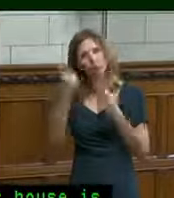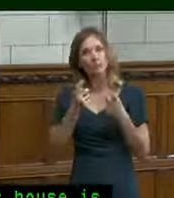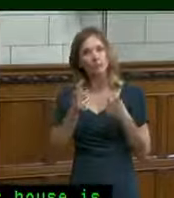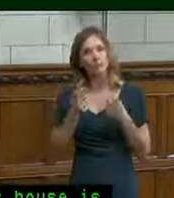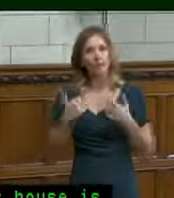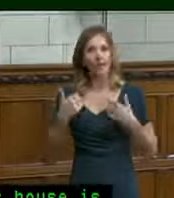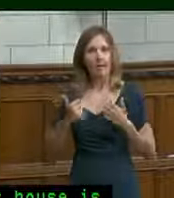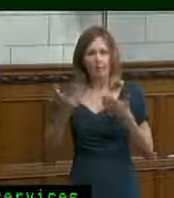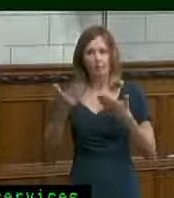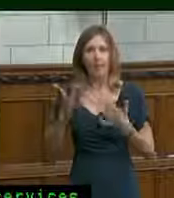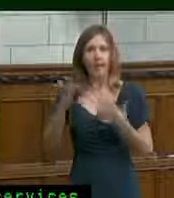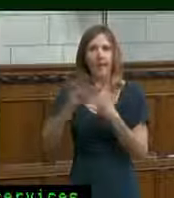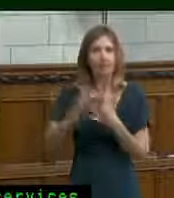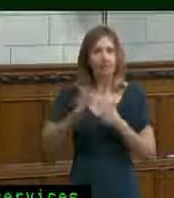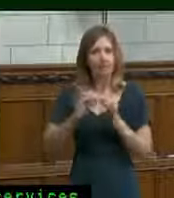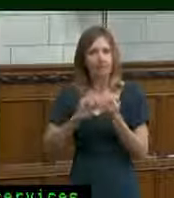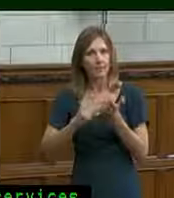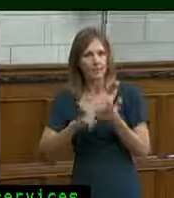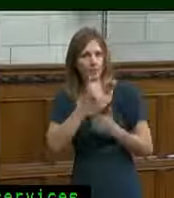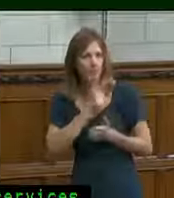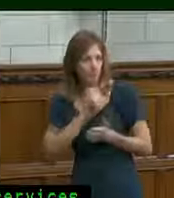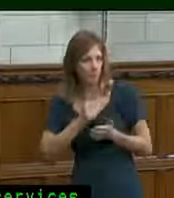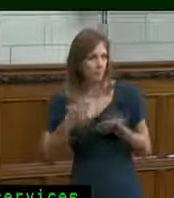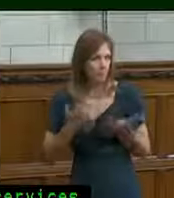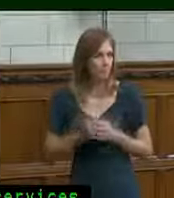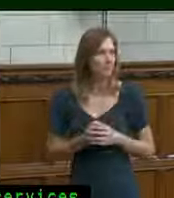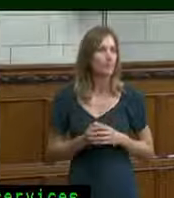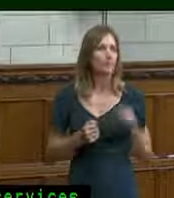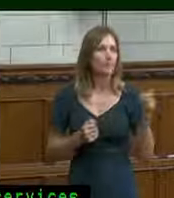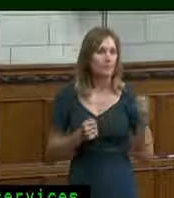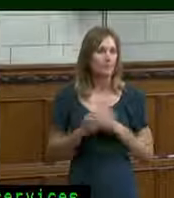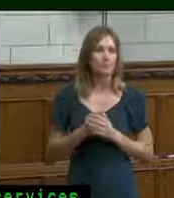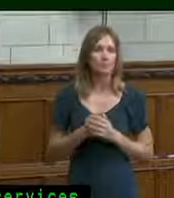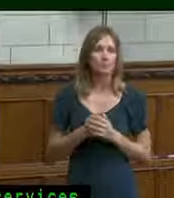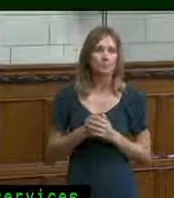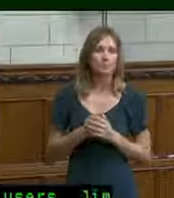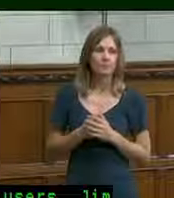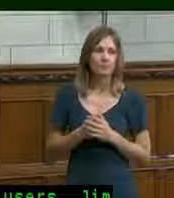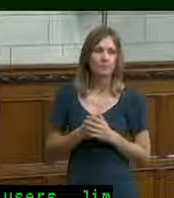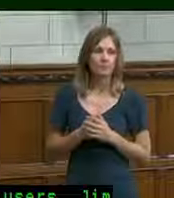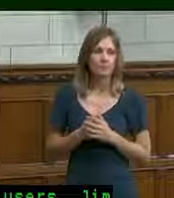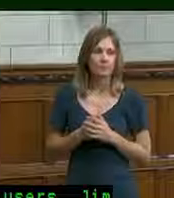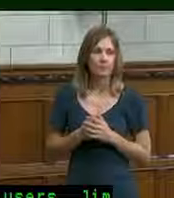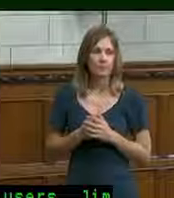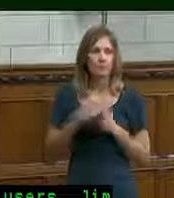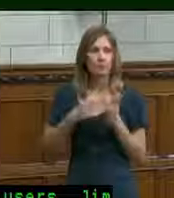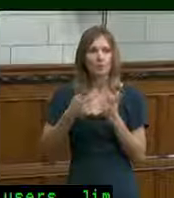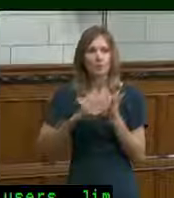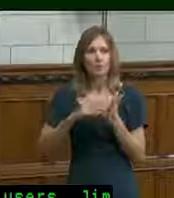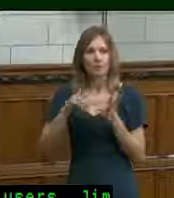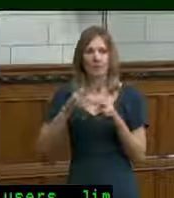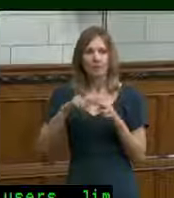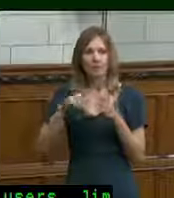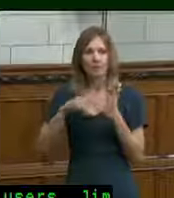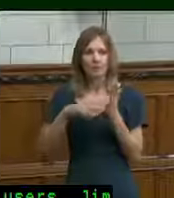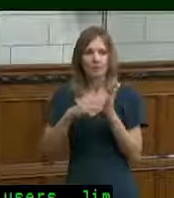Jim Fitzpatrick. It's a pleasure to see you in the chair this afternoon, and I'm delighted to follow my honourable friend,